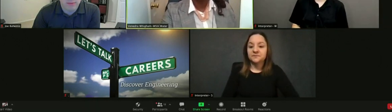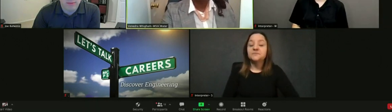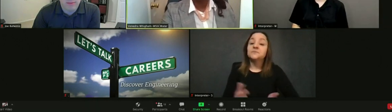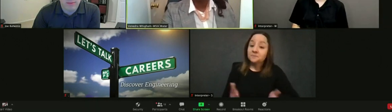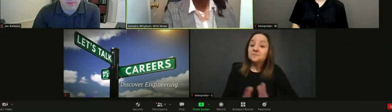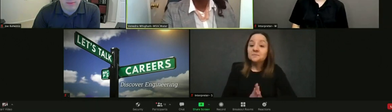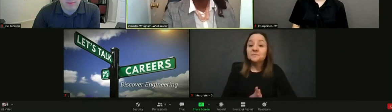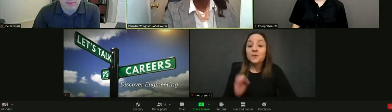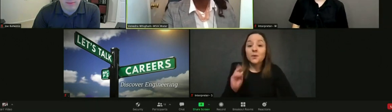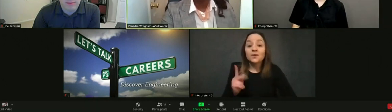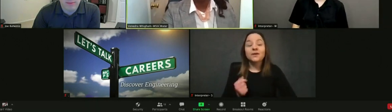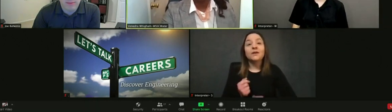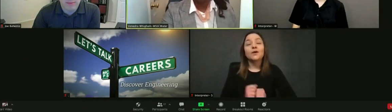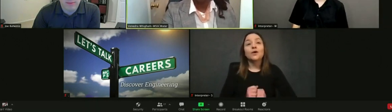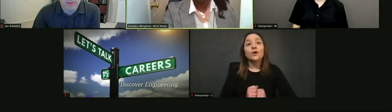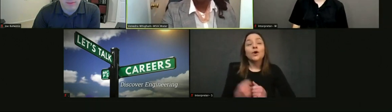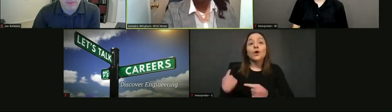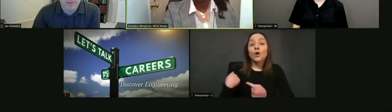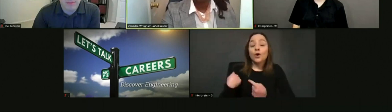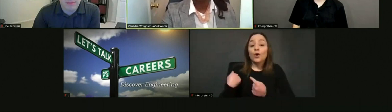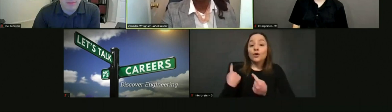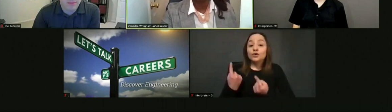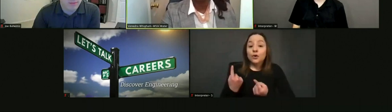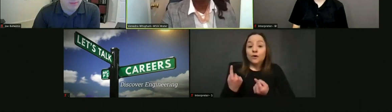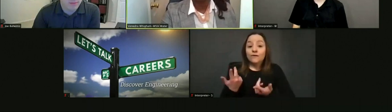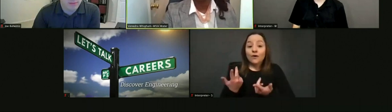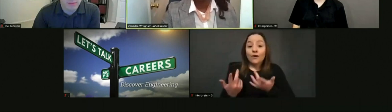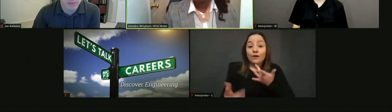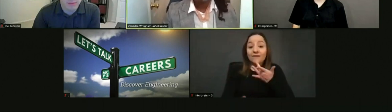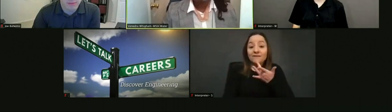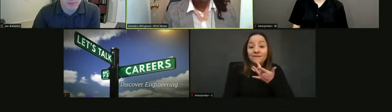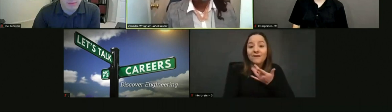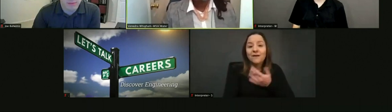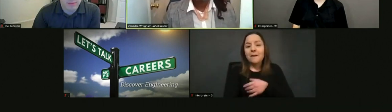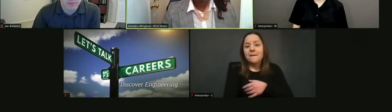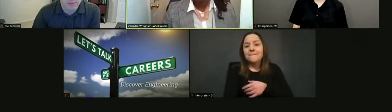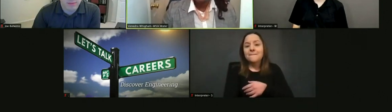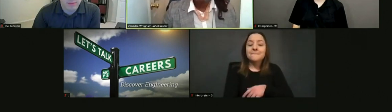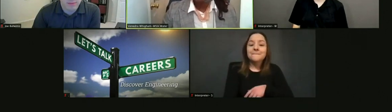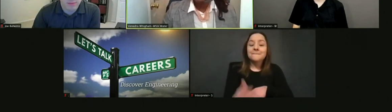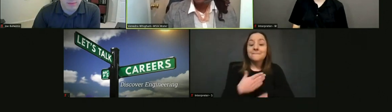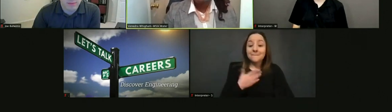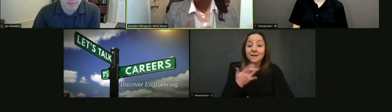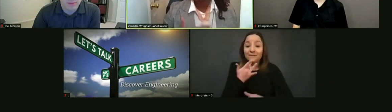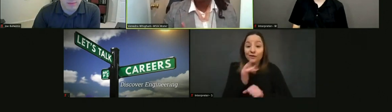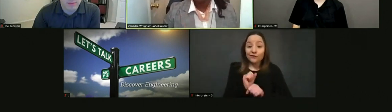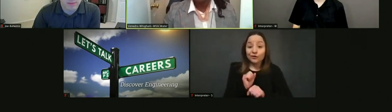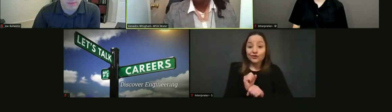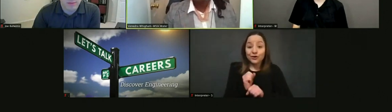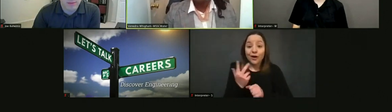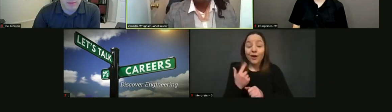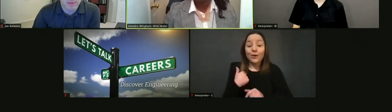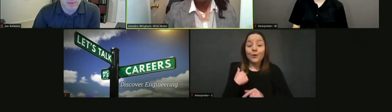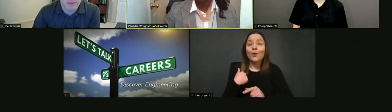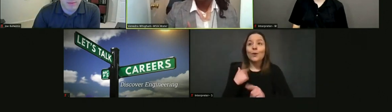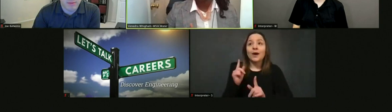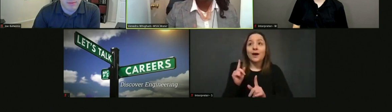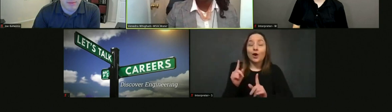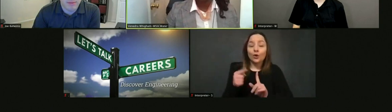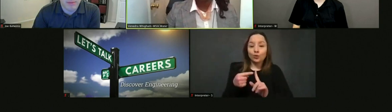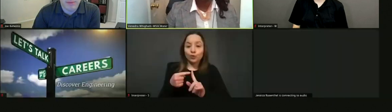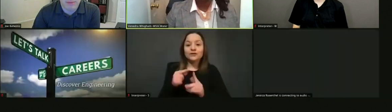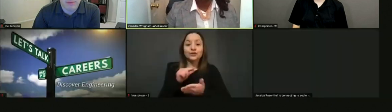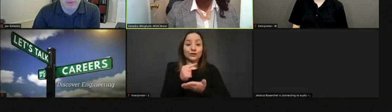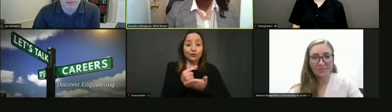Okay. So far, my favorite job was the one I had when I came originally out of college. I think